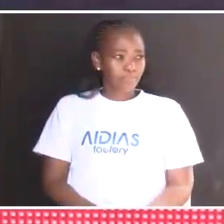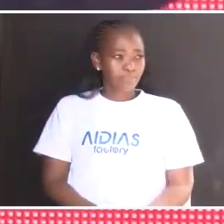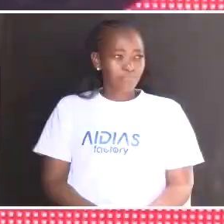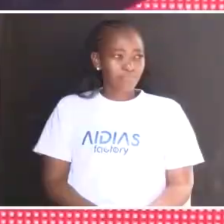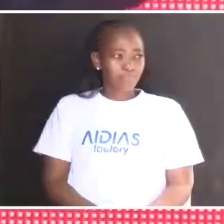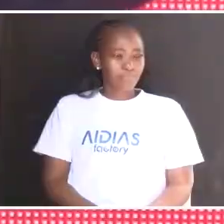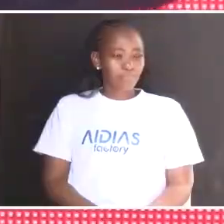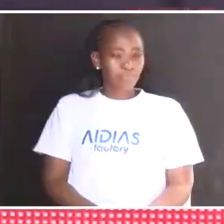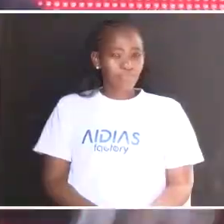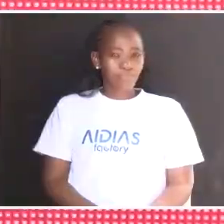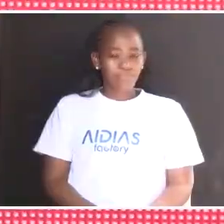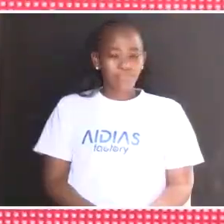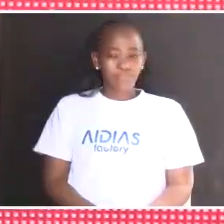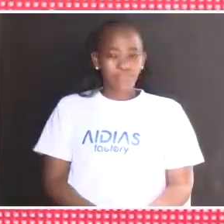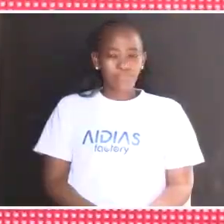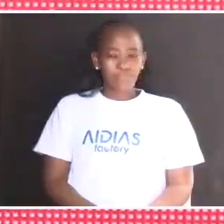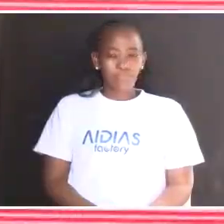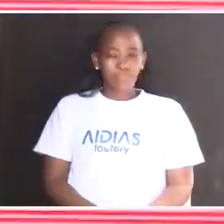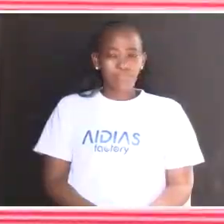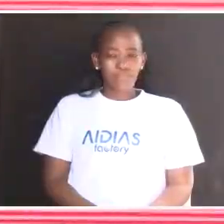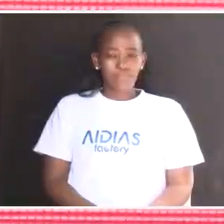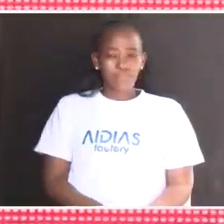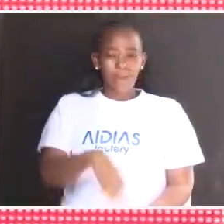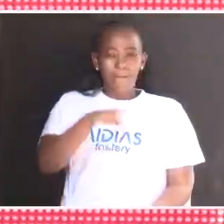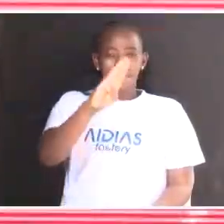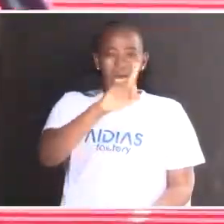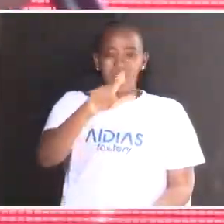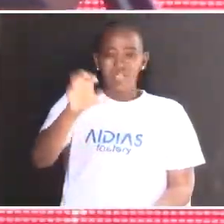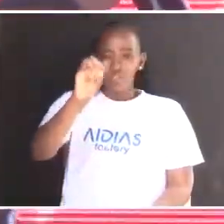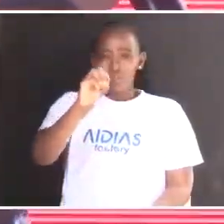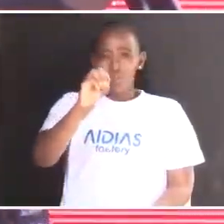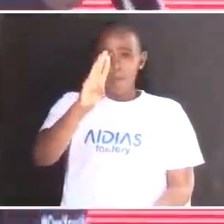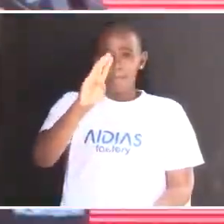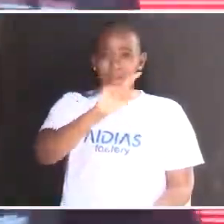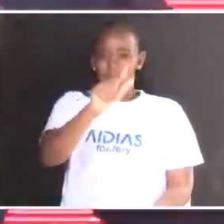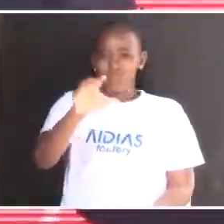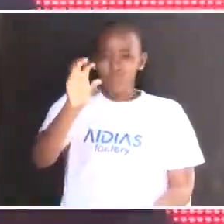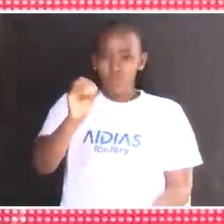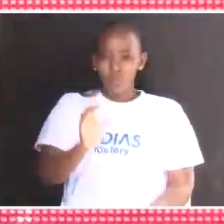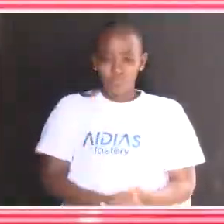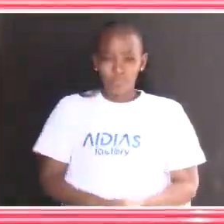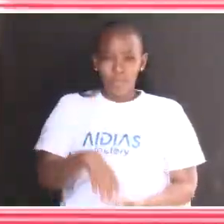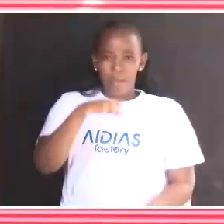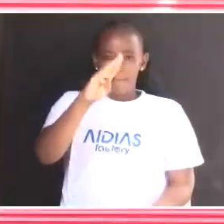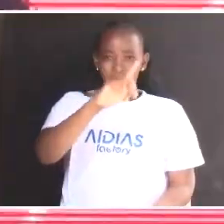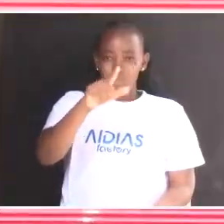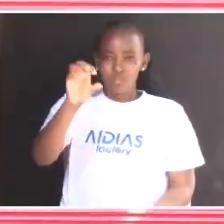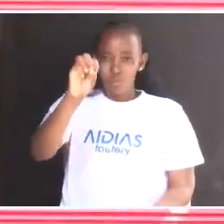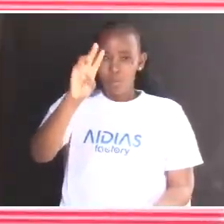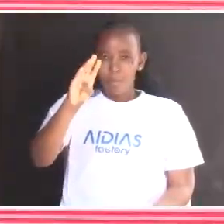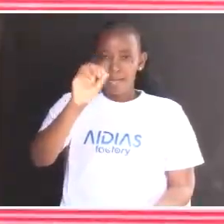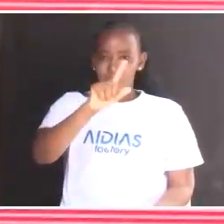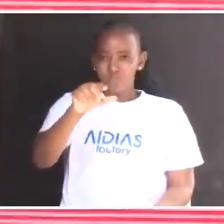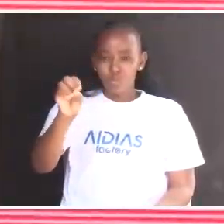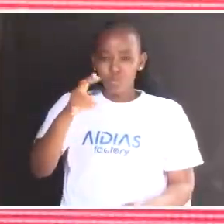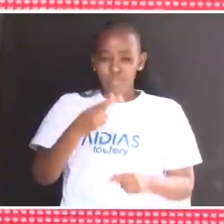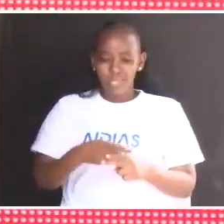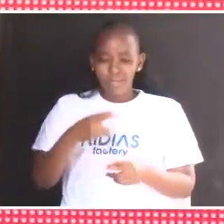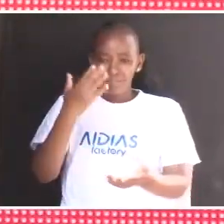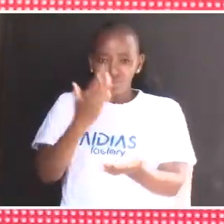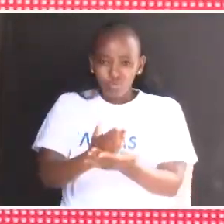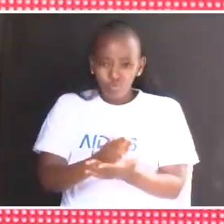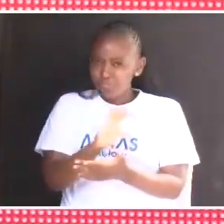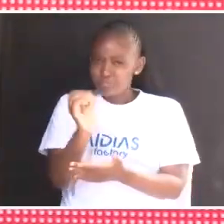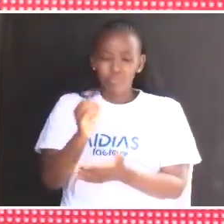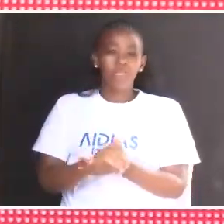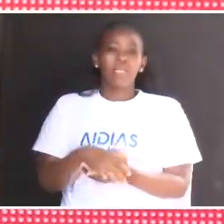name. There is a gentleman up there. Bazo Bazo. Good. So Bazo Bazo is not his real name. It is a